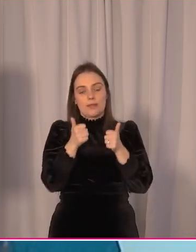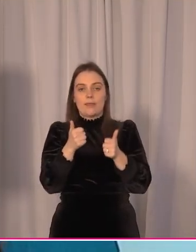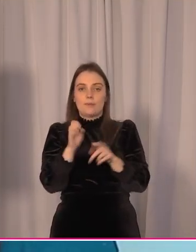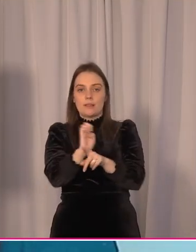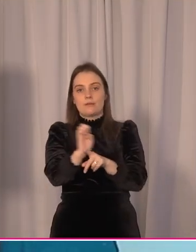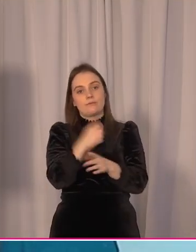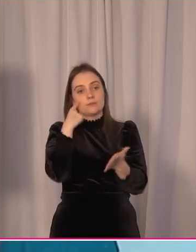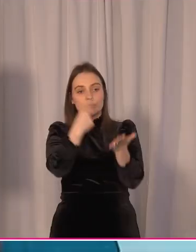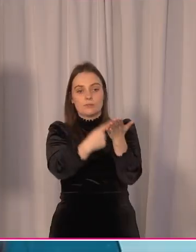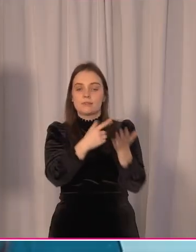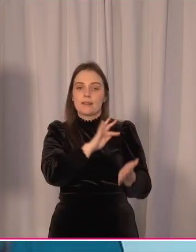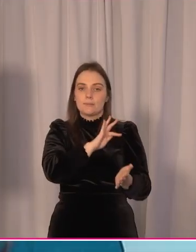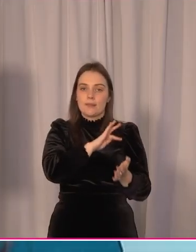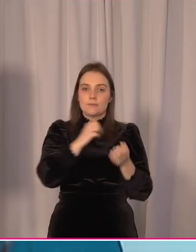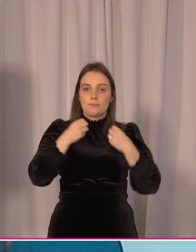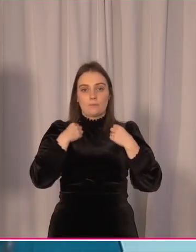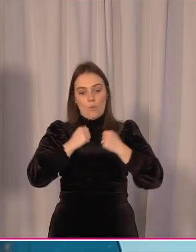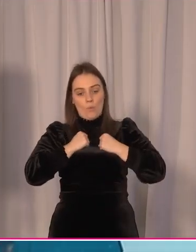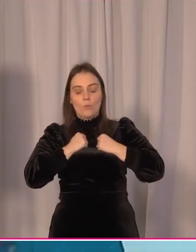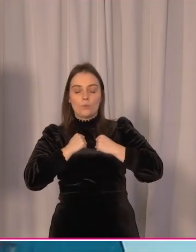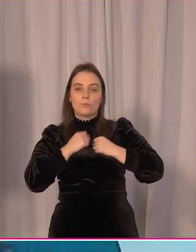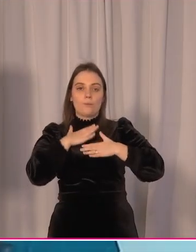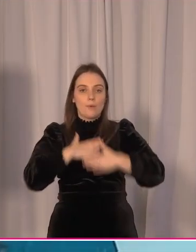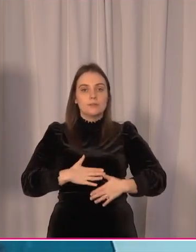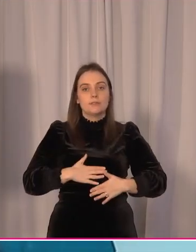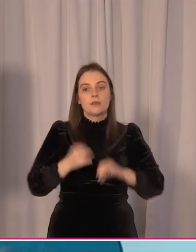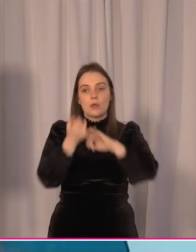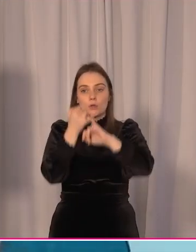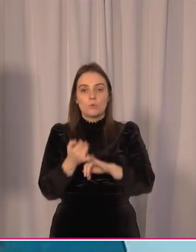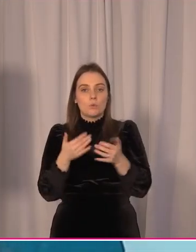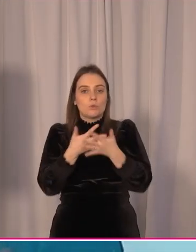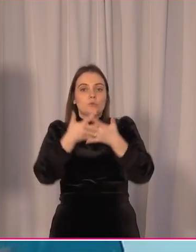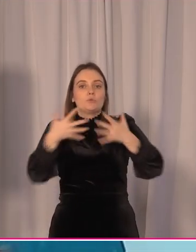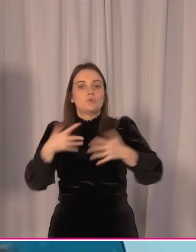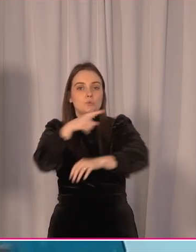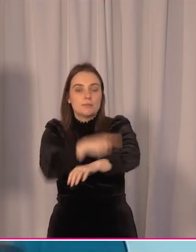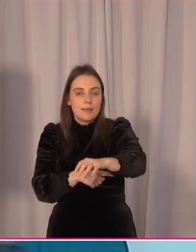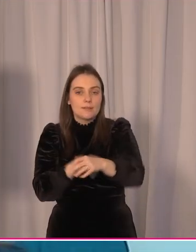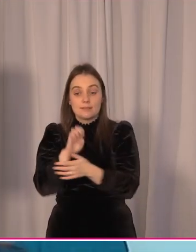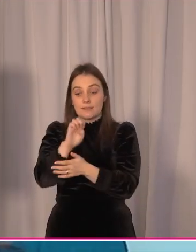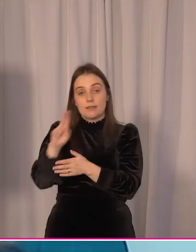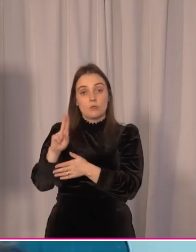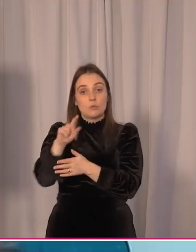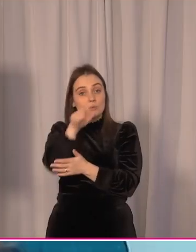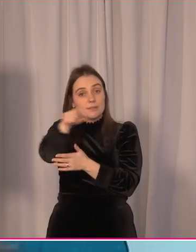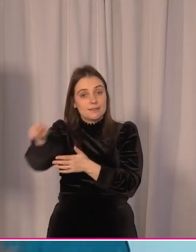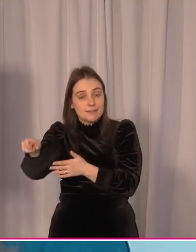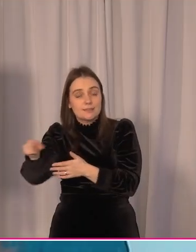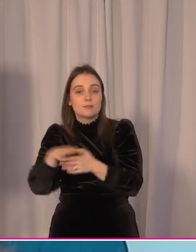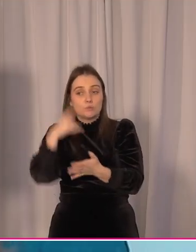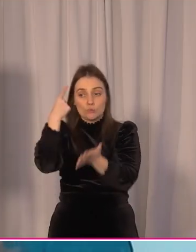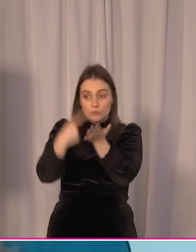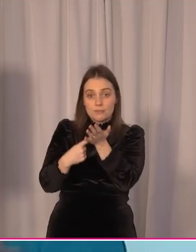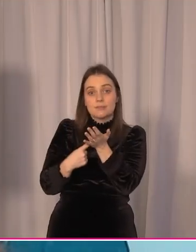to decide on their body? And who is too disabled to have rights as EU citizen and to